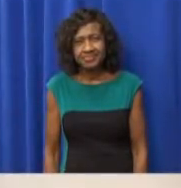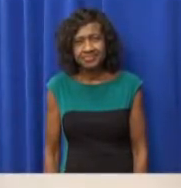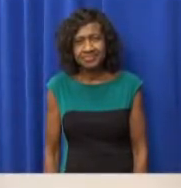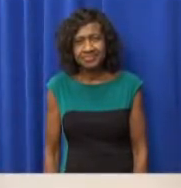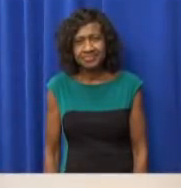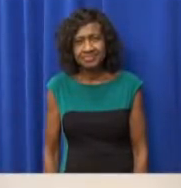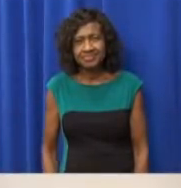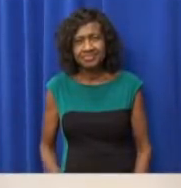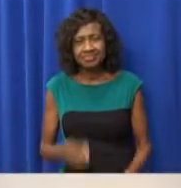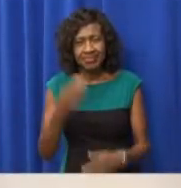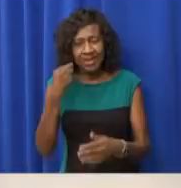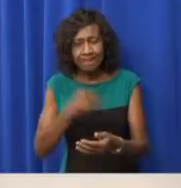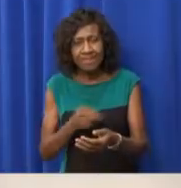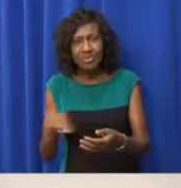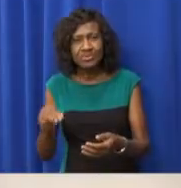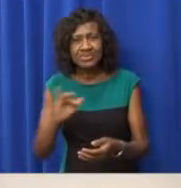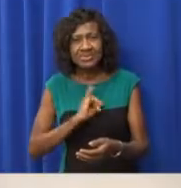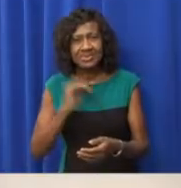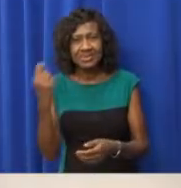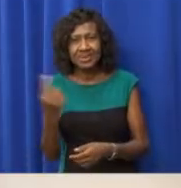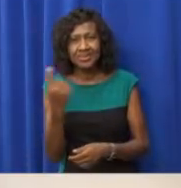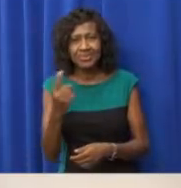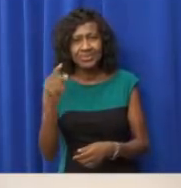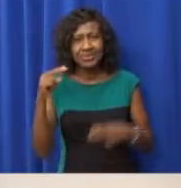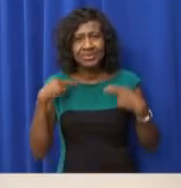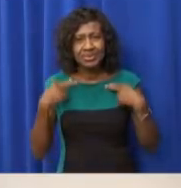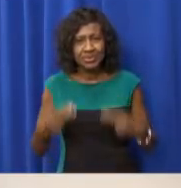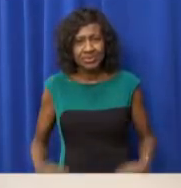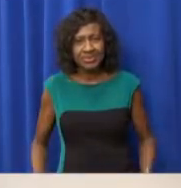I'm all within.